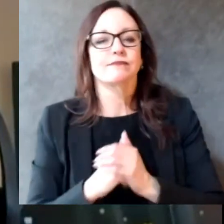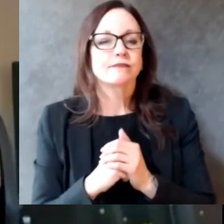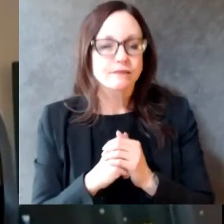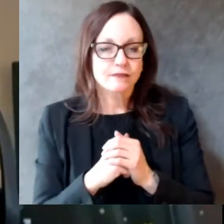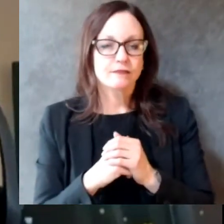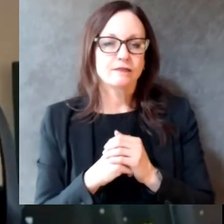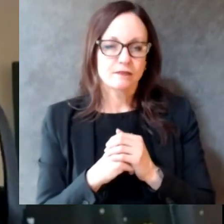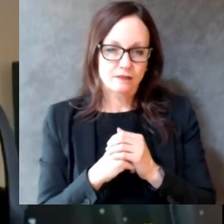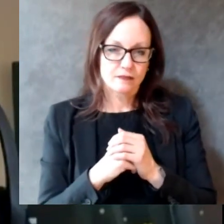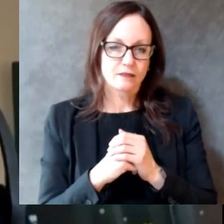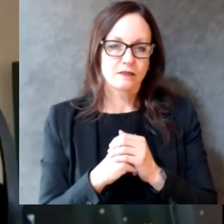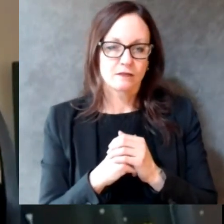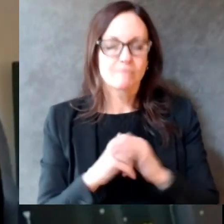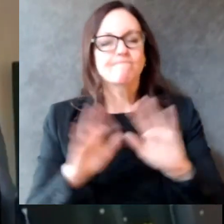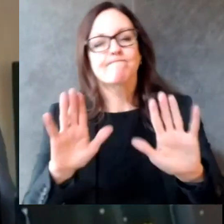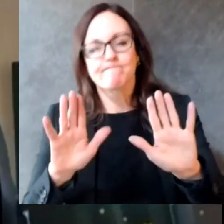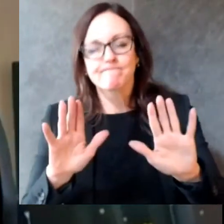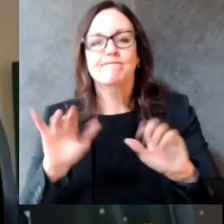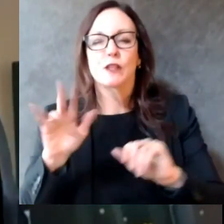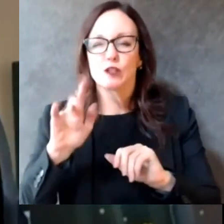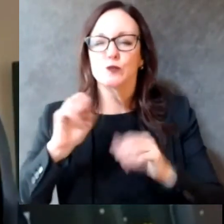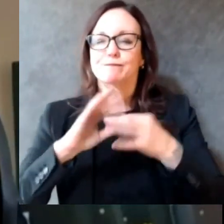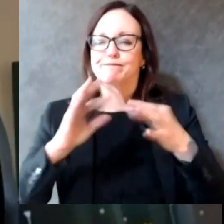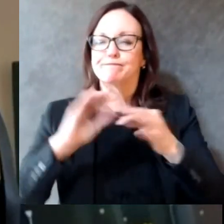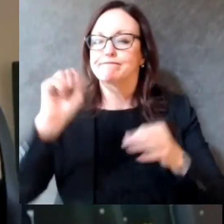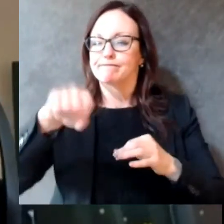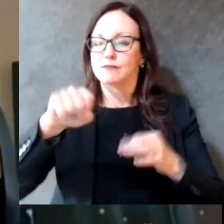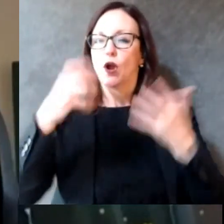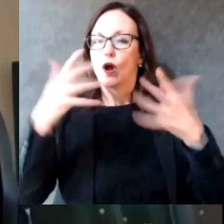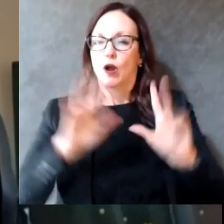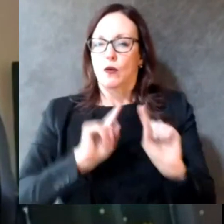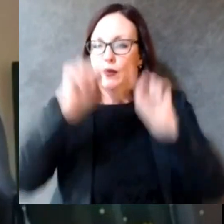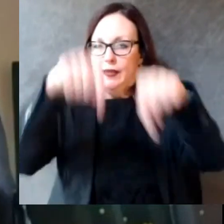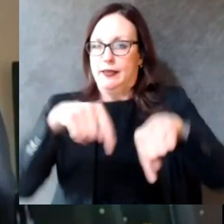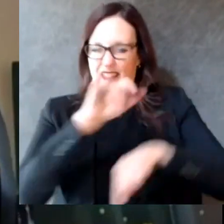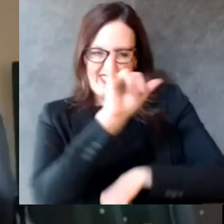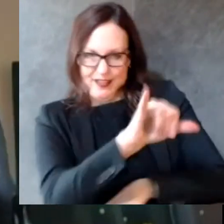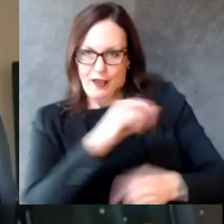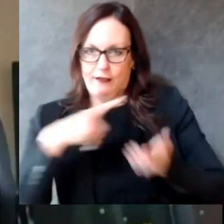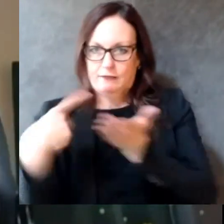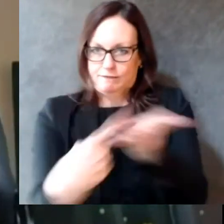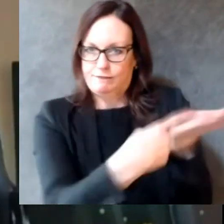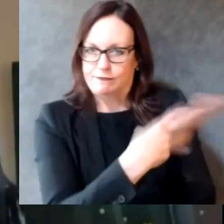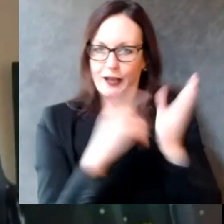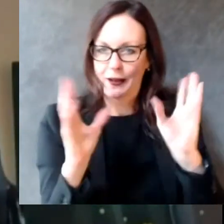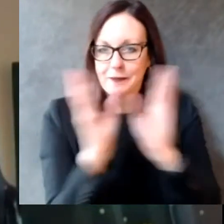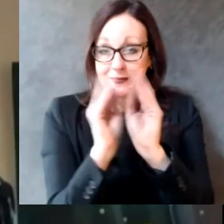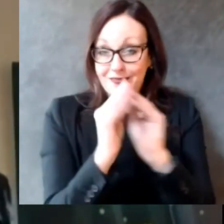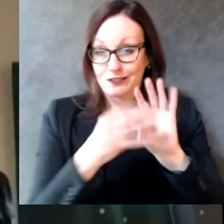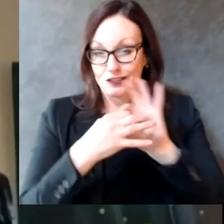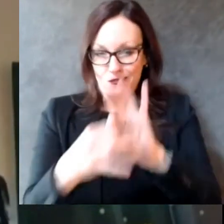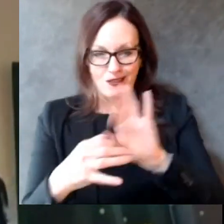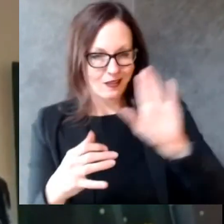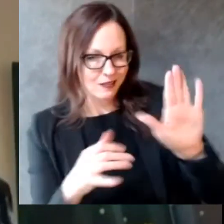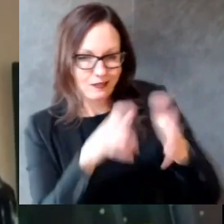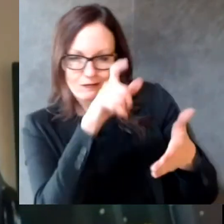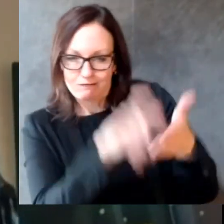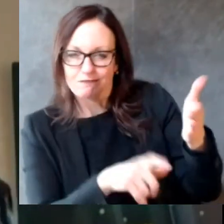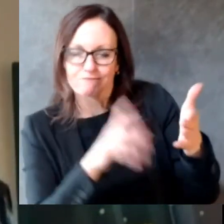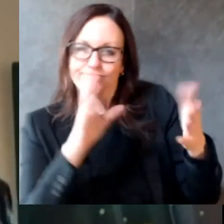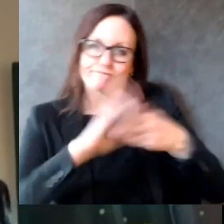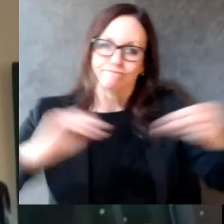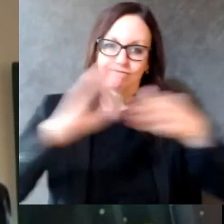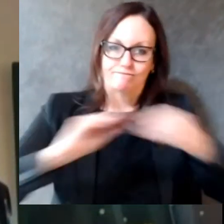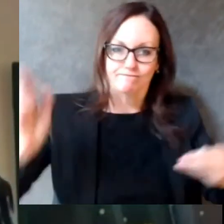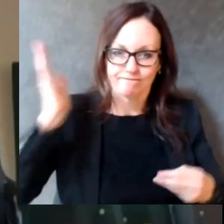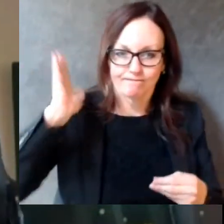maximize vaccine across the country, and I do not believe it puts Wisconsin at any risk at this point in time. A couple of